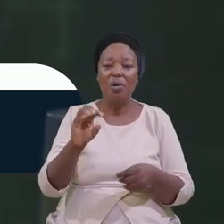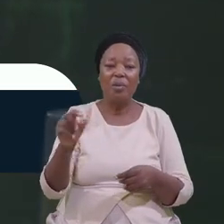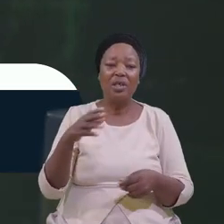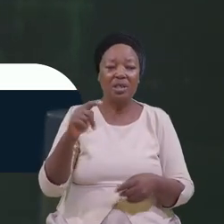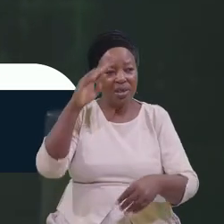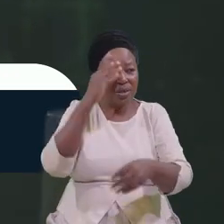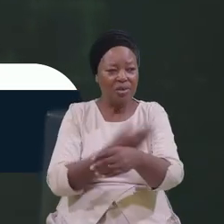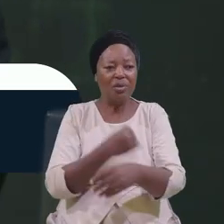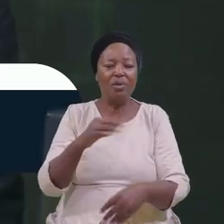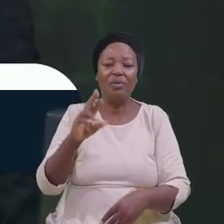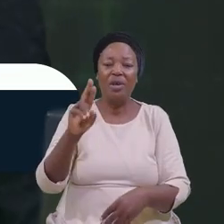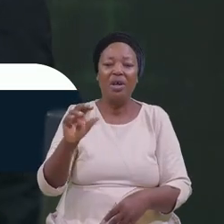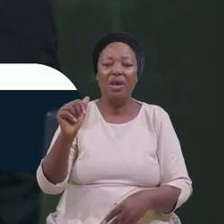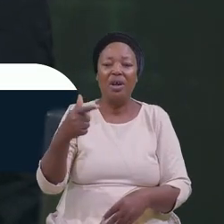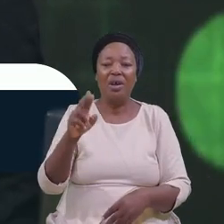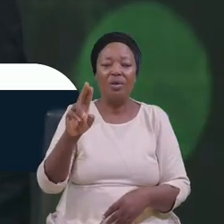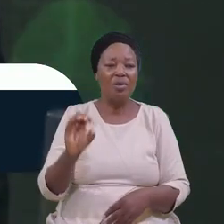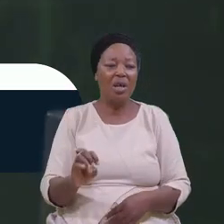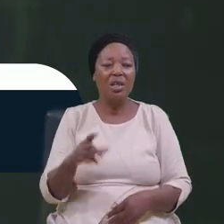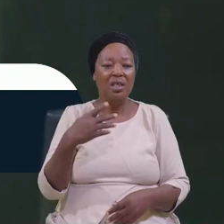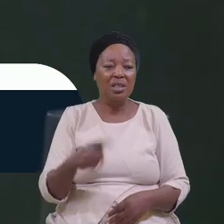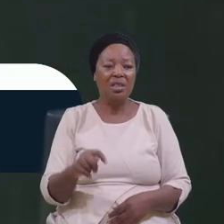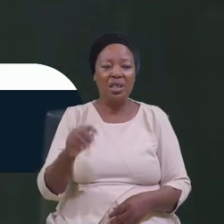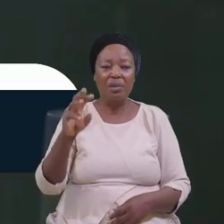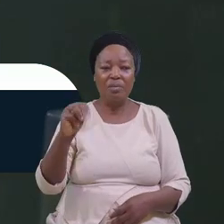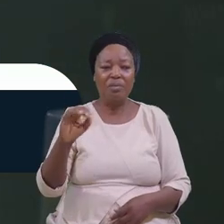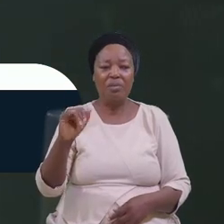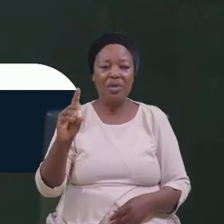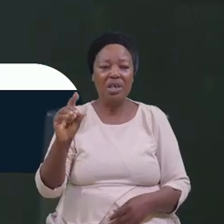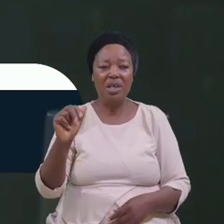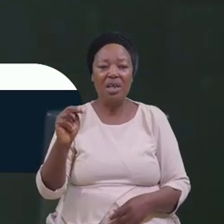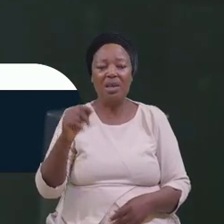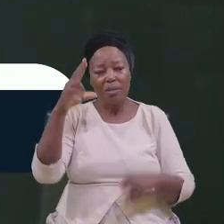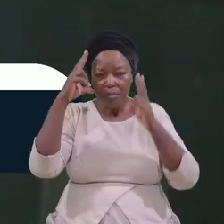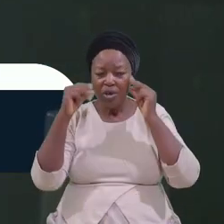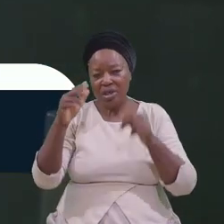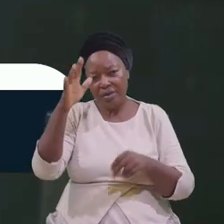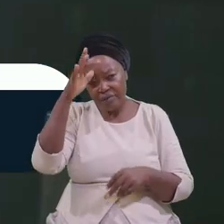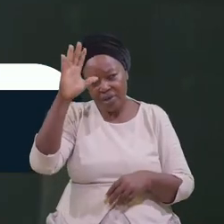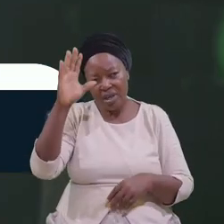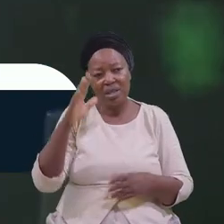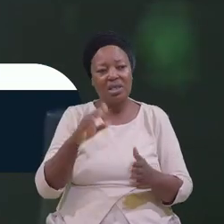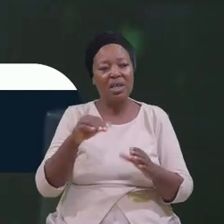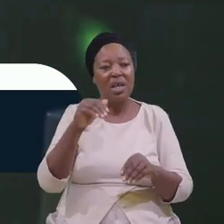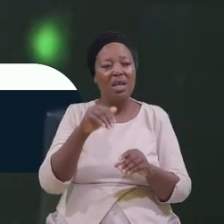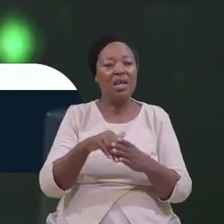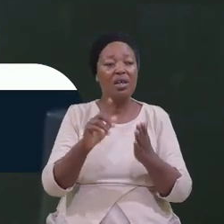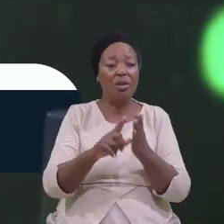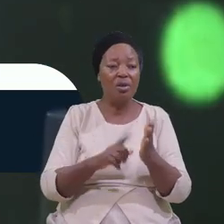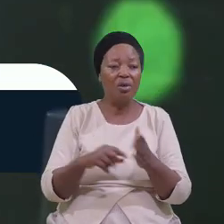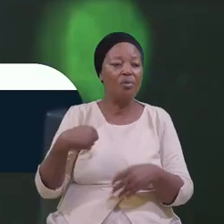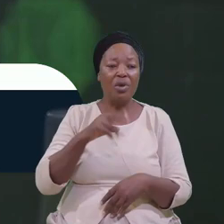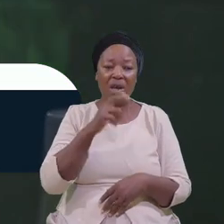the Midianite, Moses' father-in-law, we are journeying unto the place